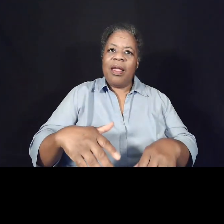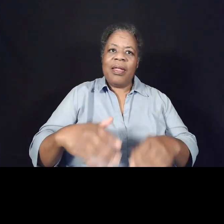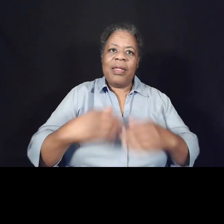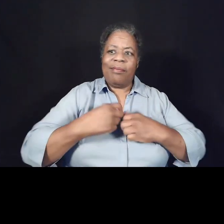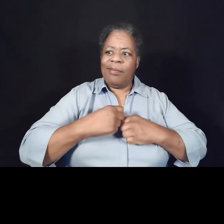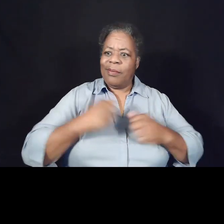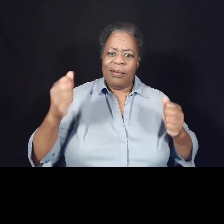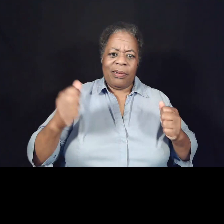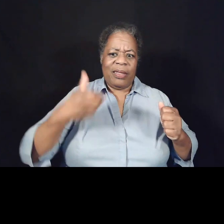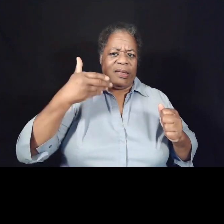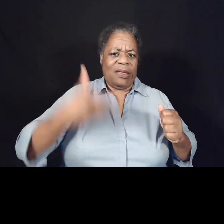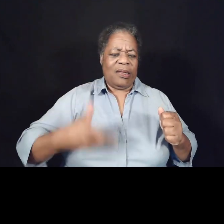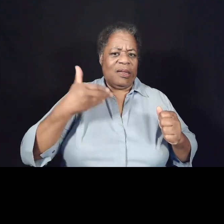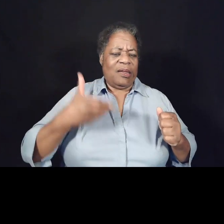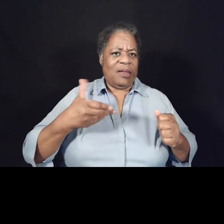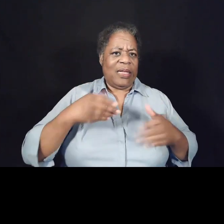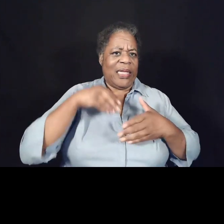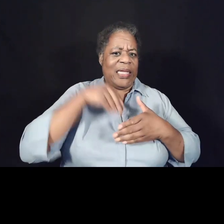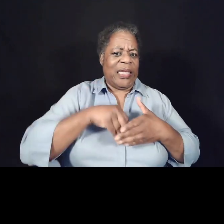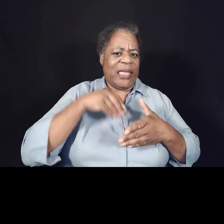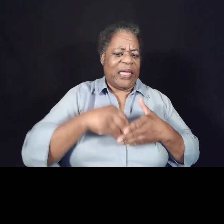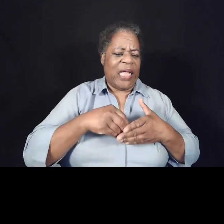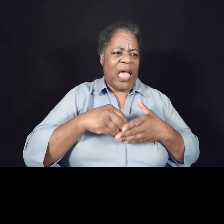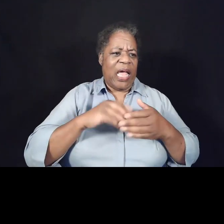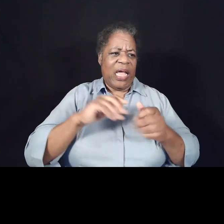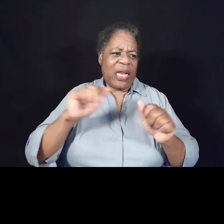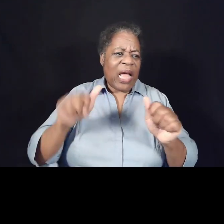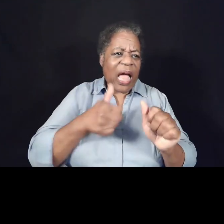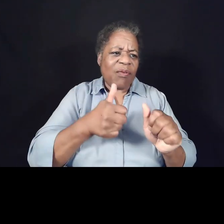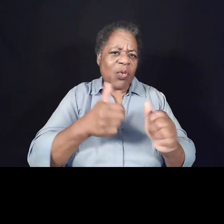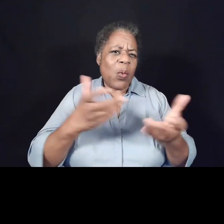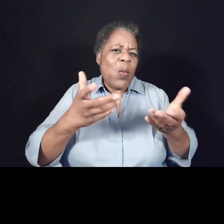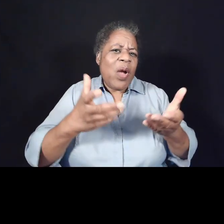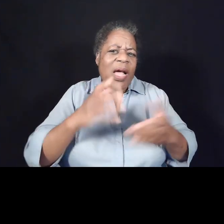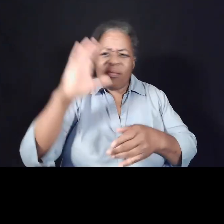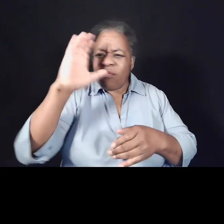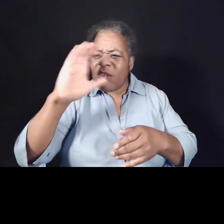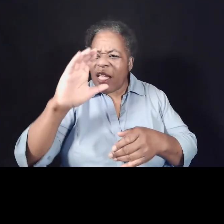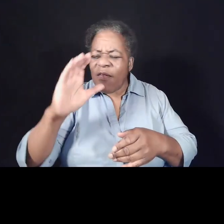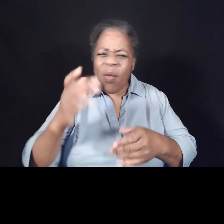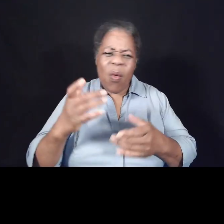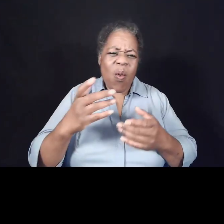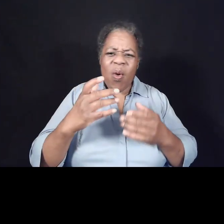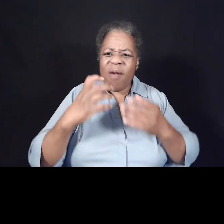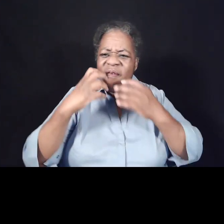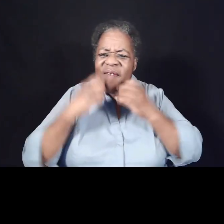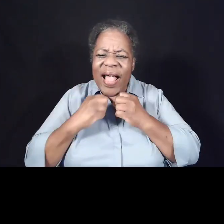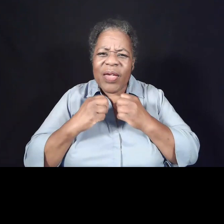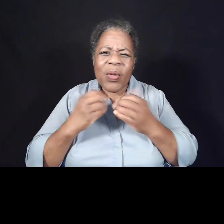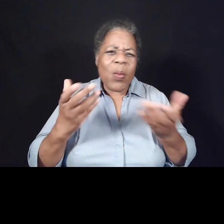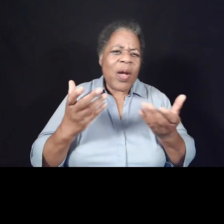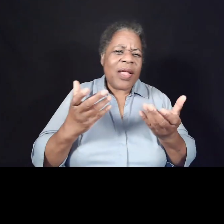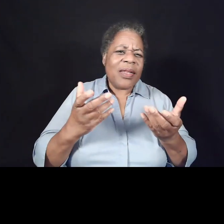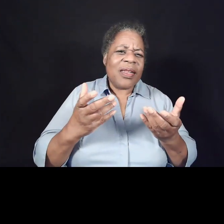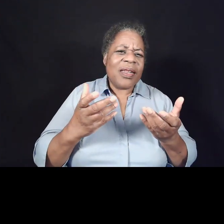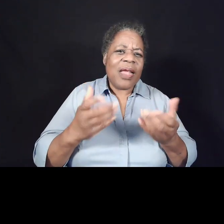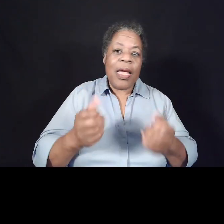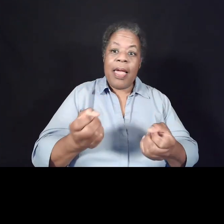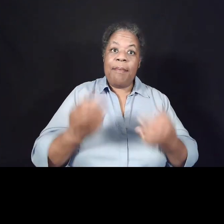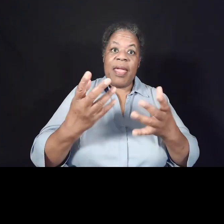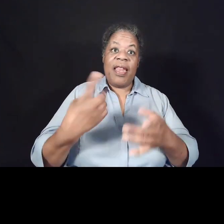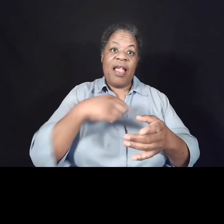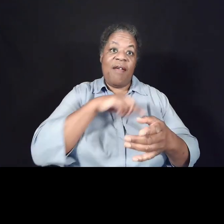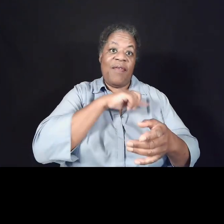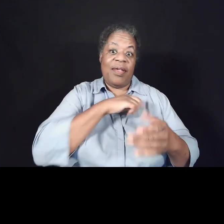really going on inside of us, what we're after, what we're looking for, what we value. Many of us here today are